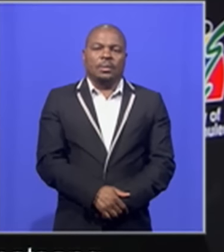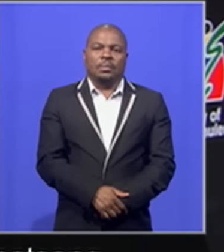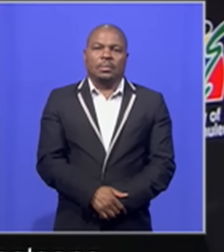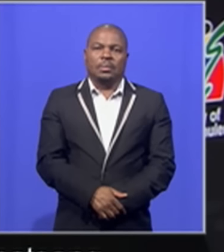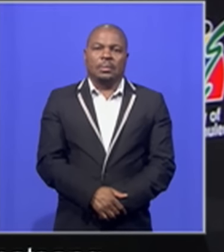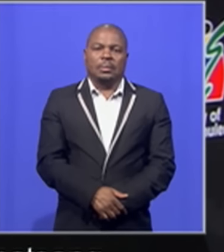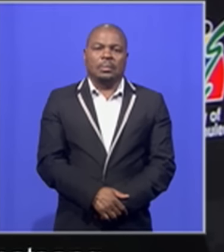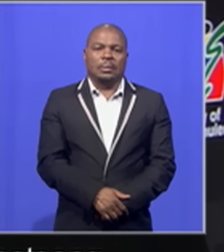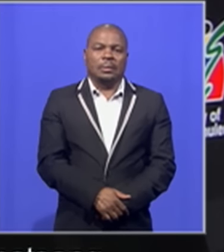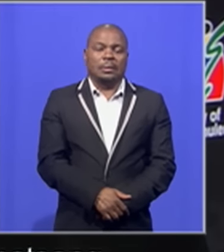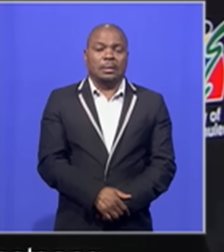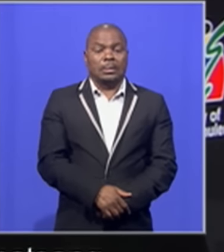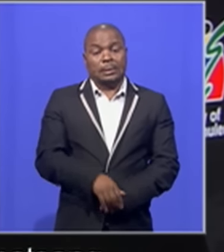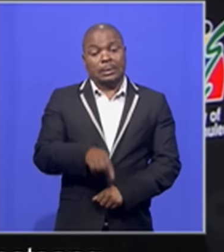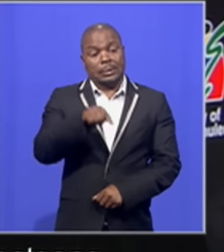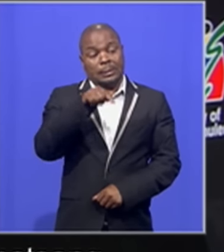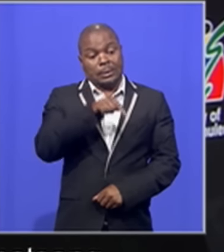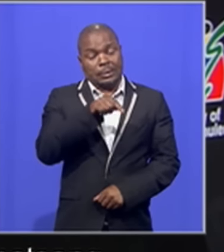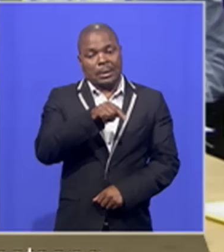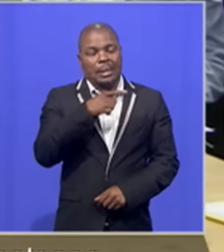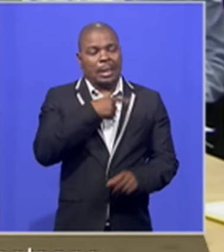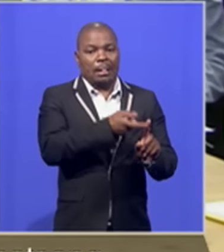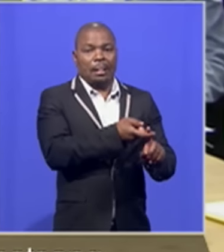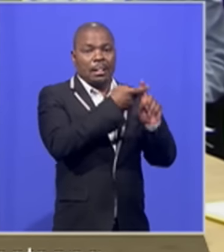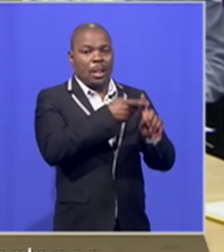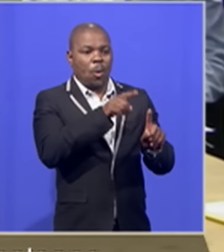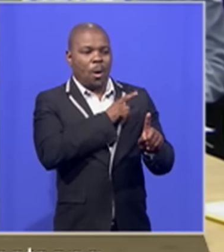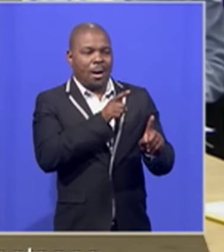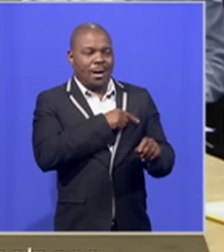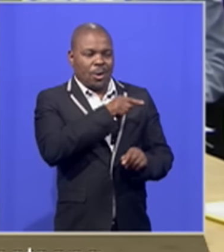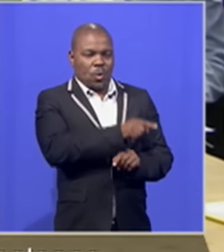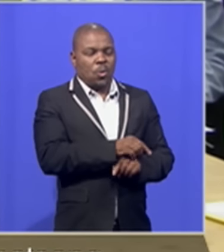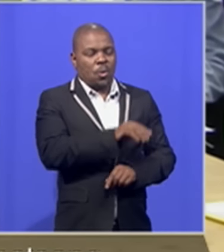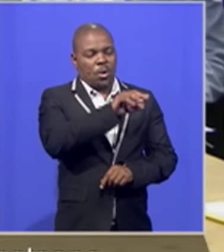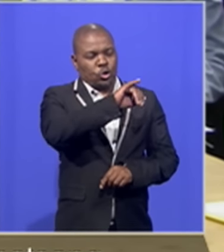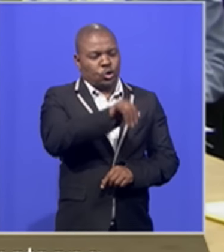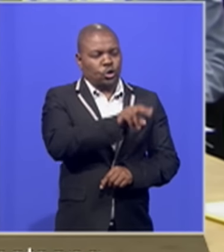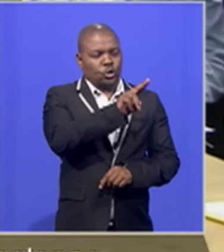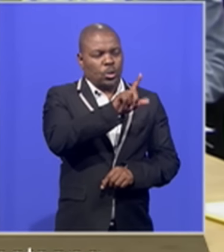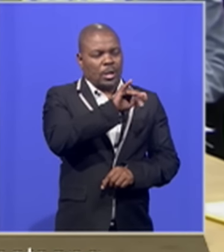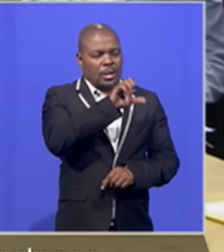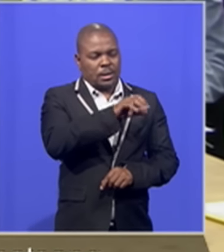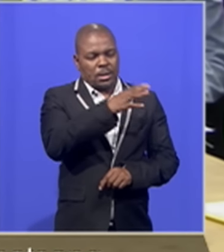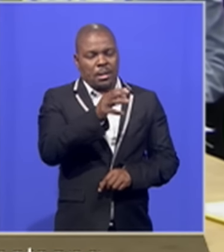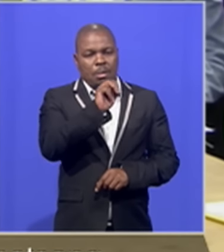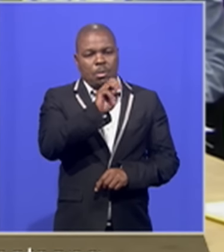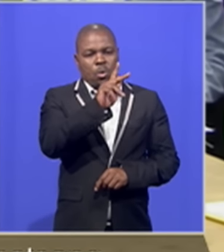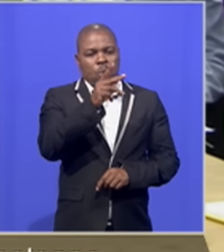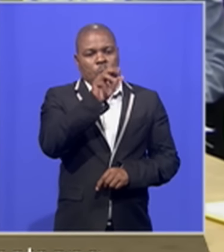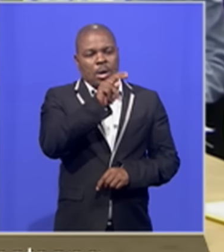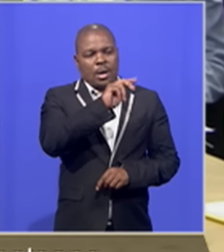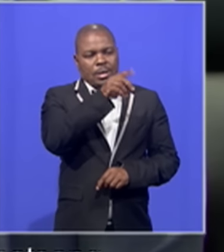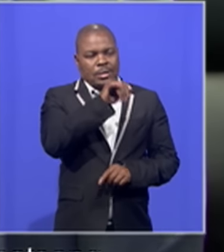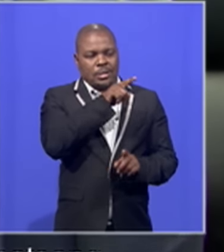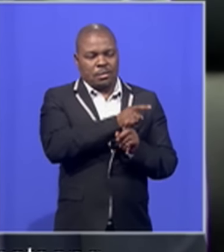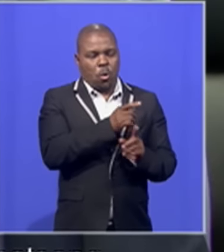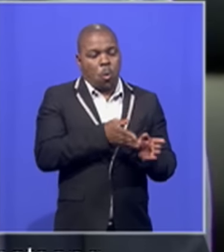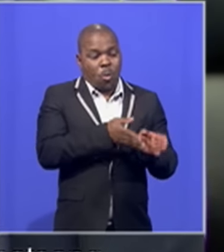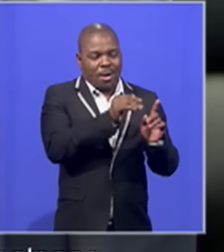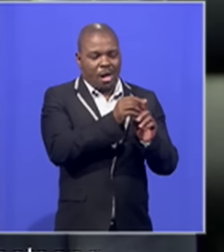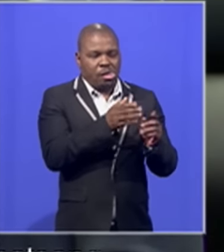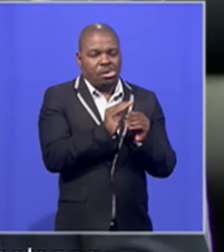Dikgato tse di emisitsweng tse go begwang fa di ne di bipa ditselana tsa Mobrigadir Julius Mkhwanazi yo e leng motlhankedi wa EMPD wa nakwana